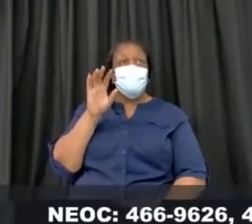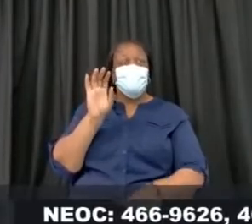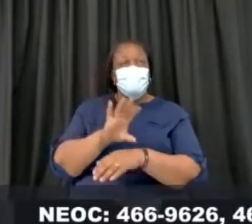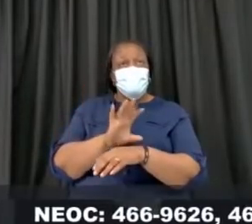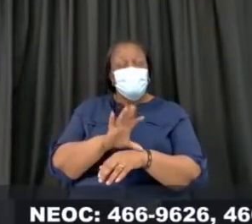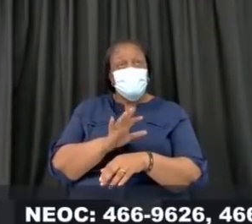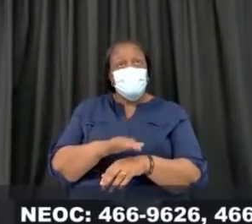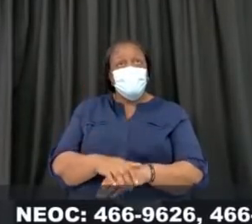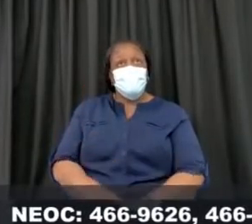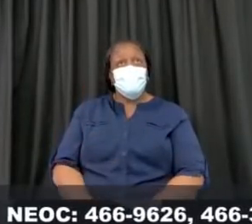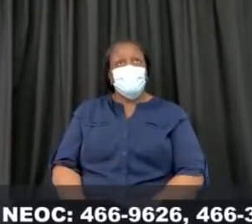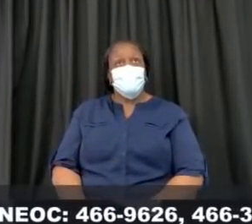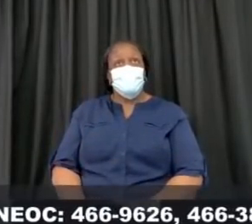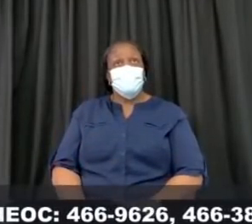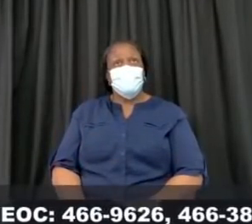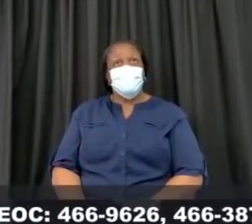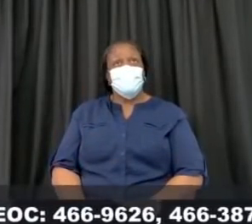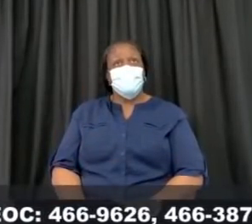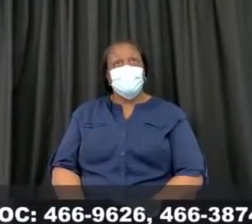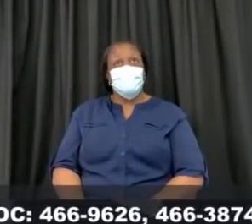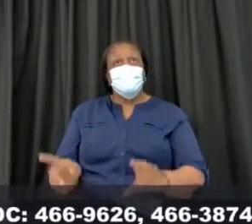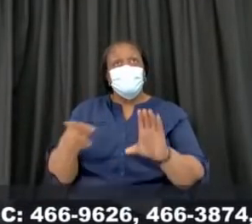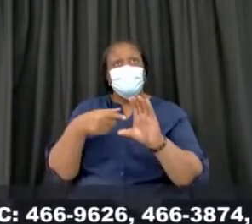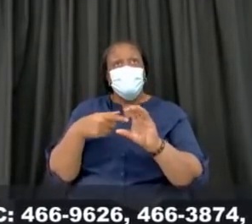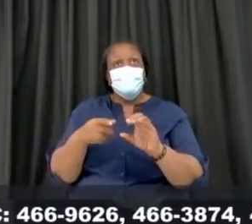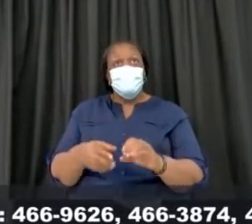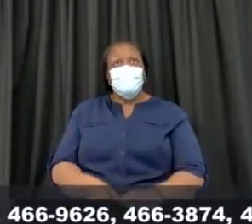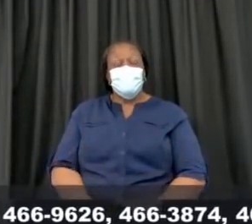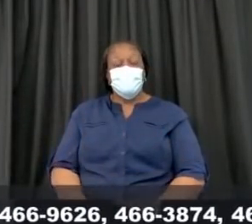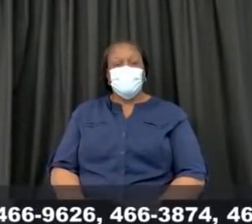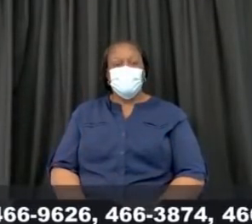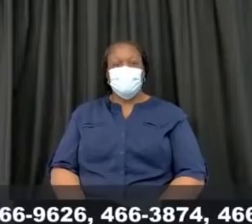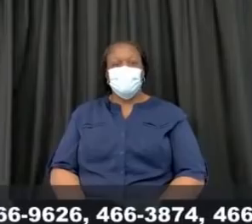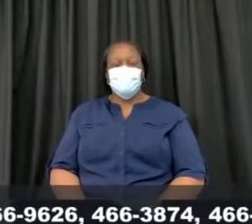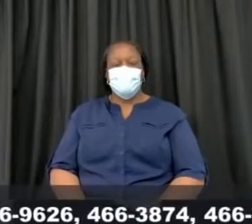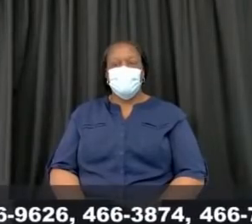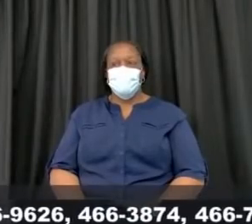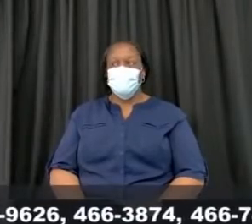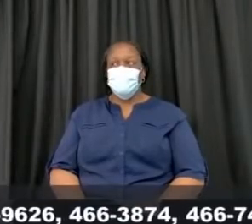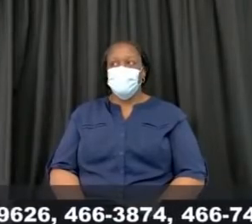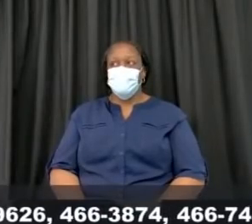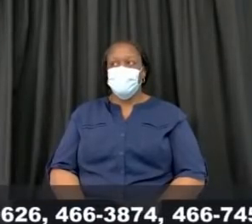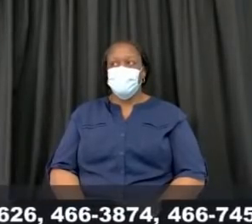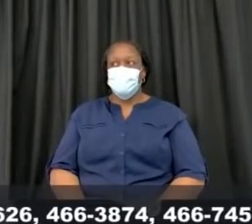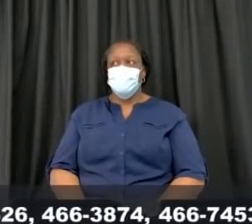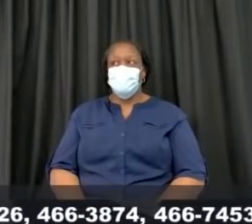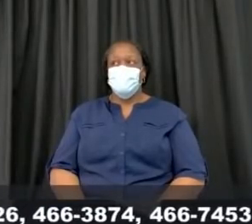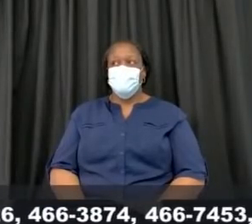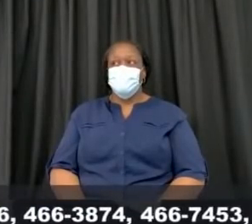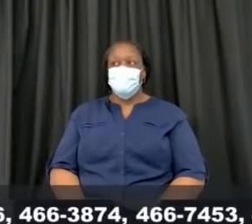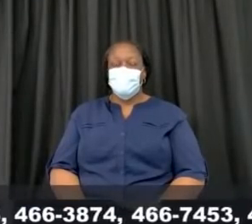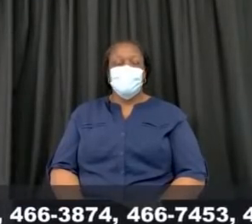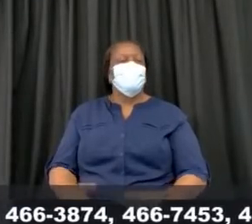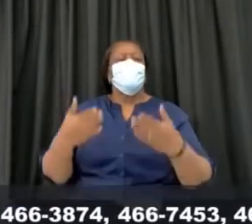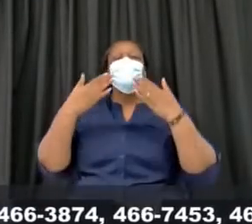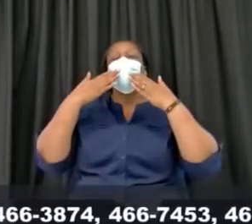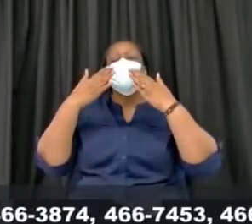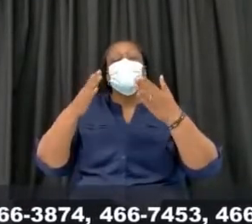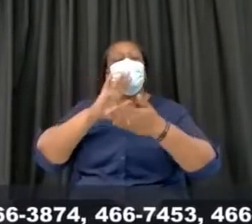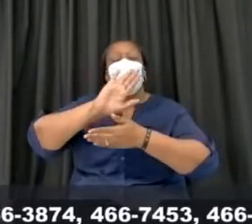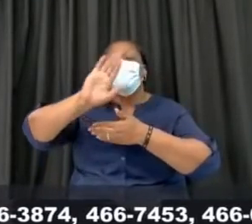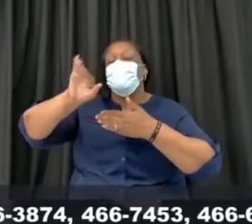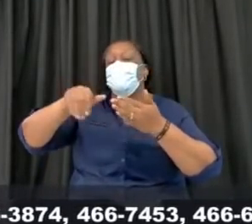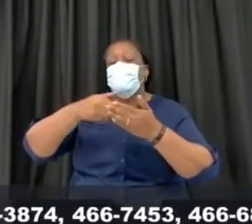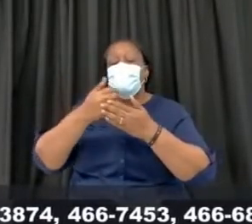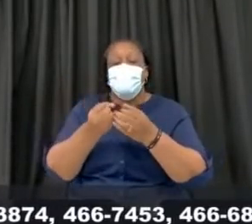media. We also thank all the other media houses in the Federation as your work in helping us with disseminating